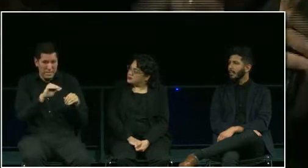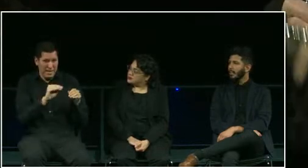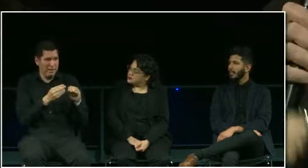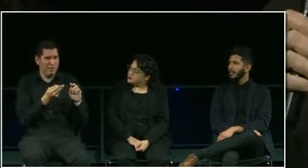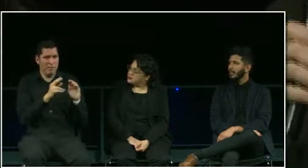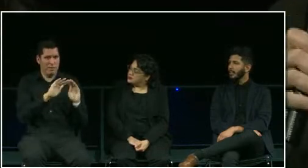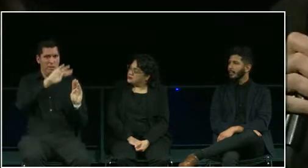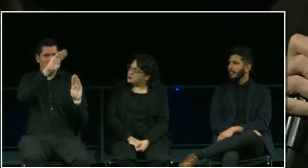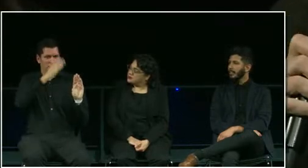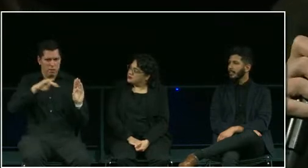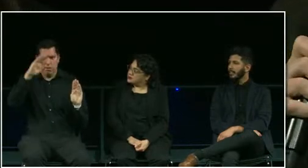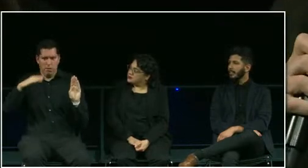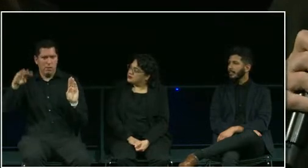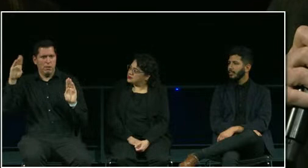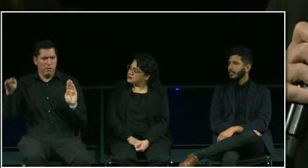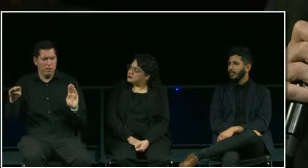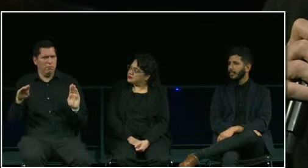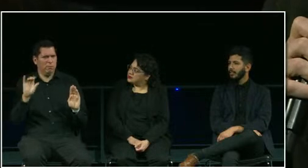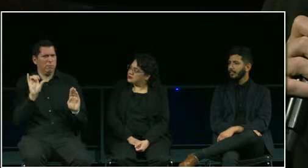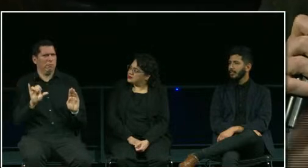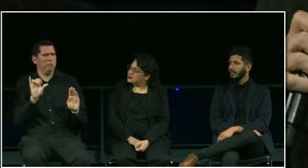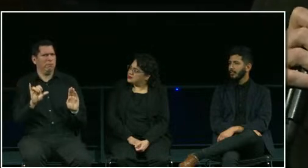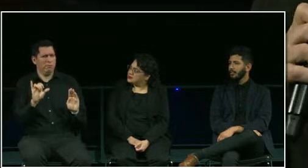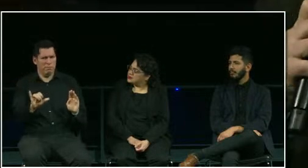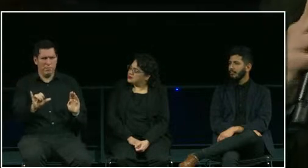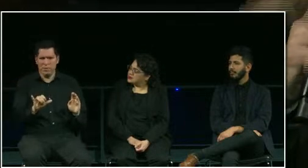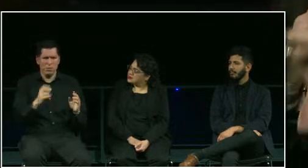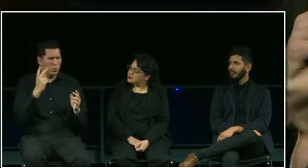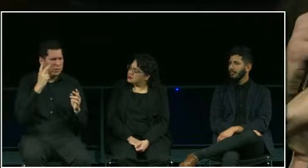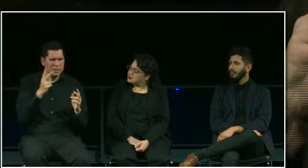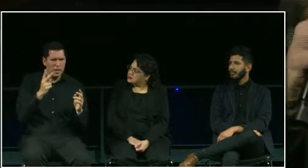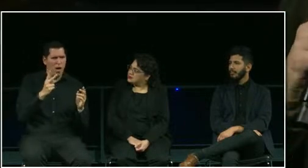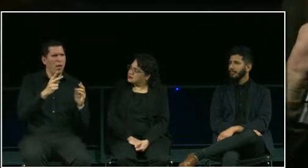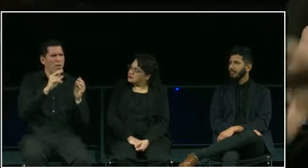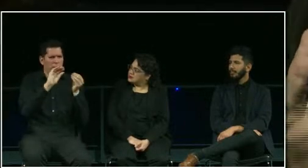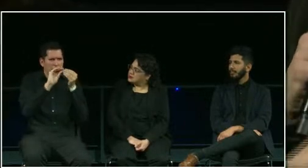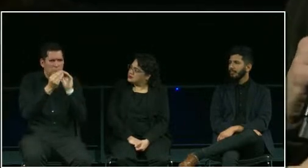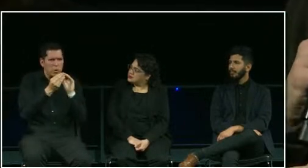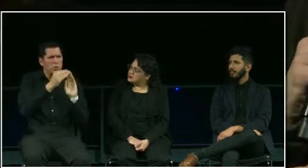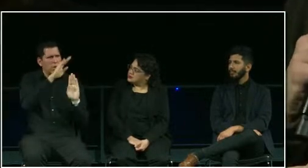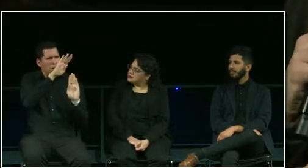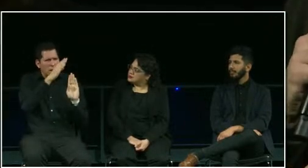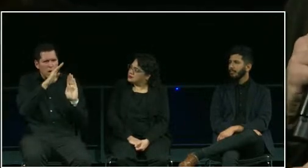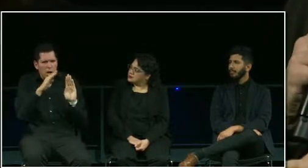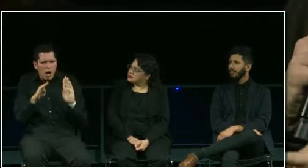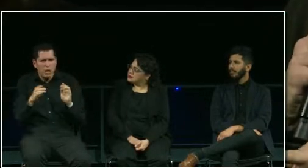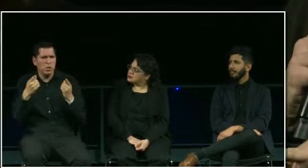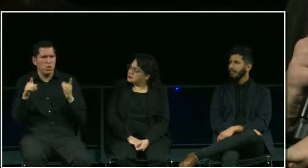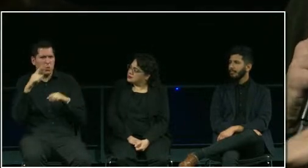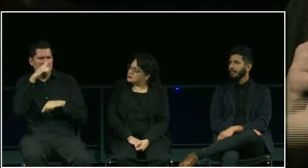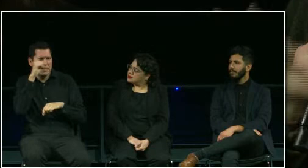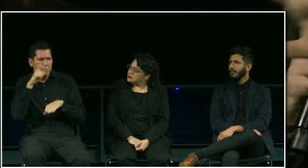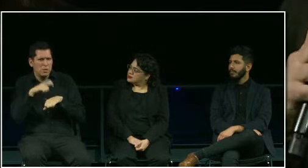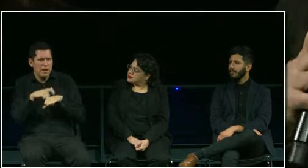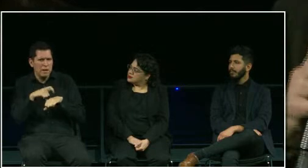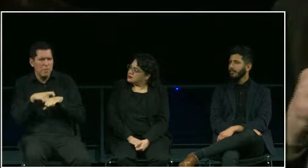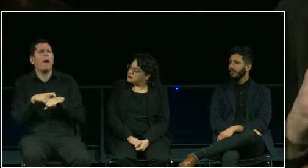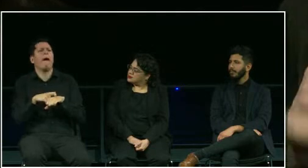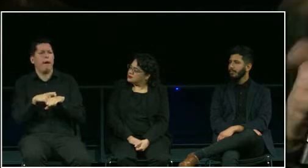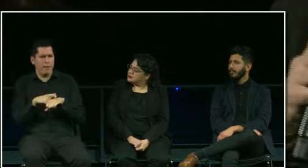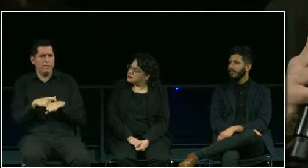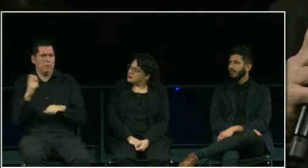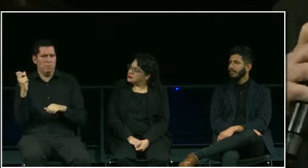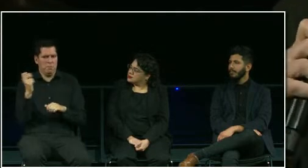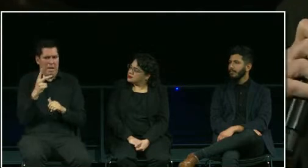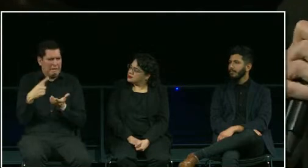these waves. It's almost like surfing. And we saw this downward trend like in the middle of the summer, and we sort of went back and